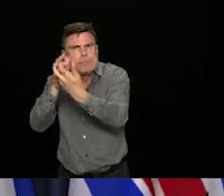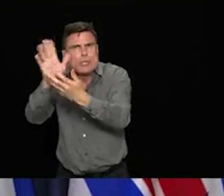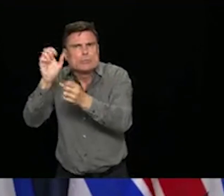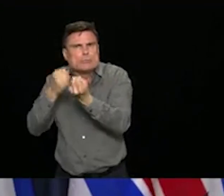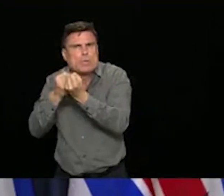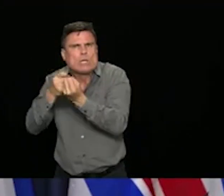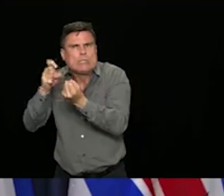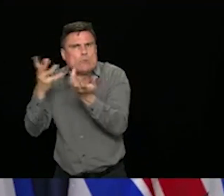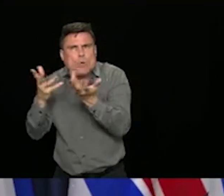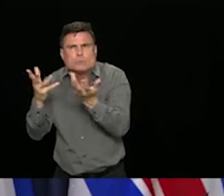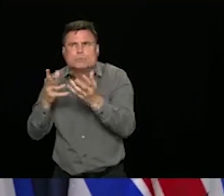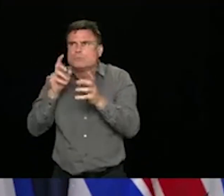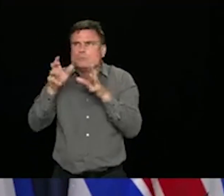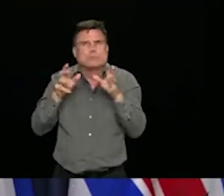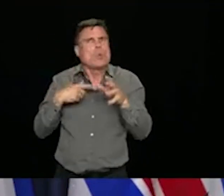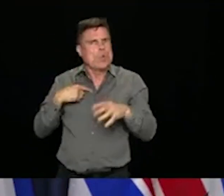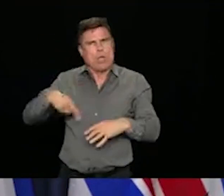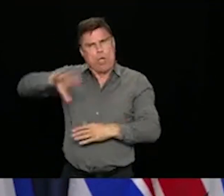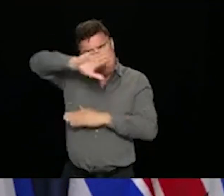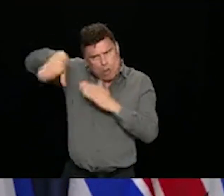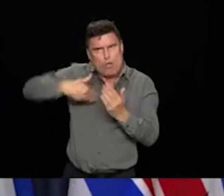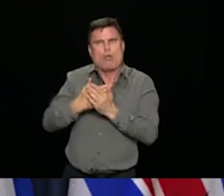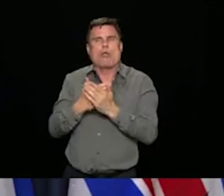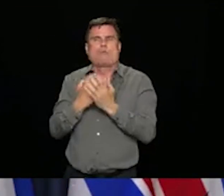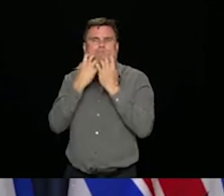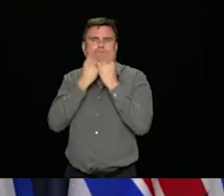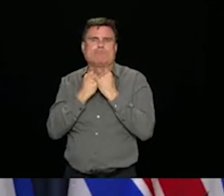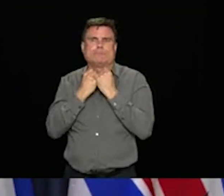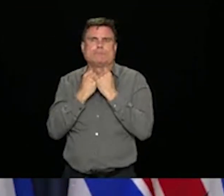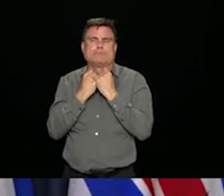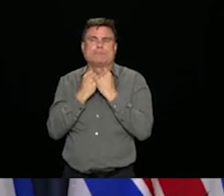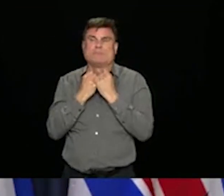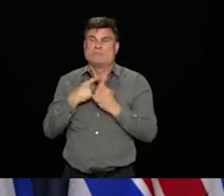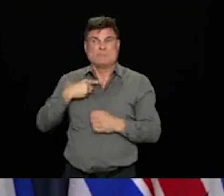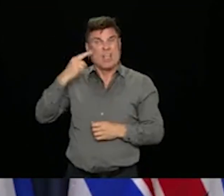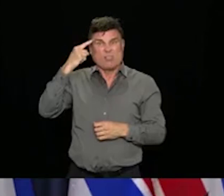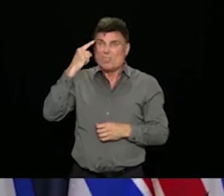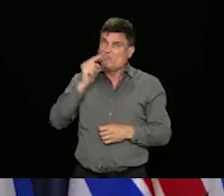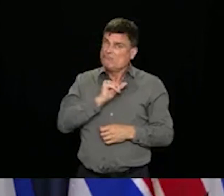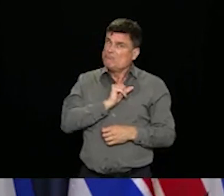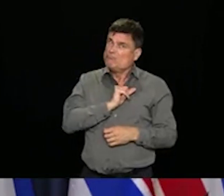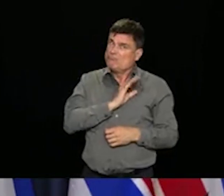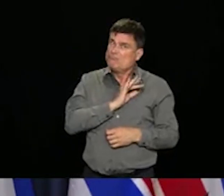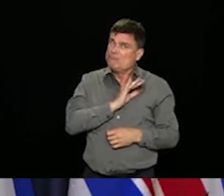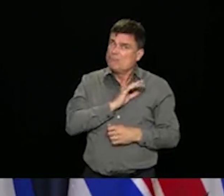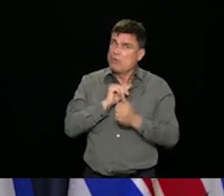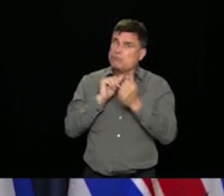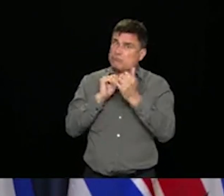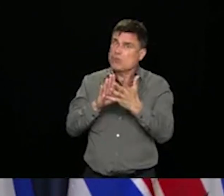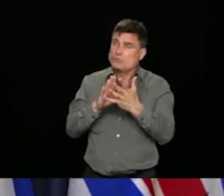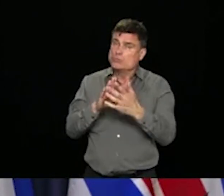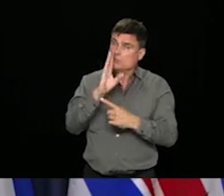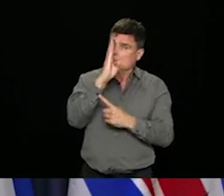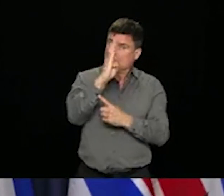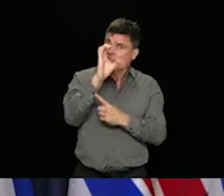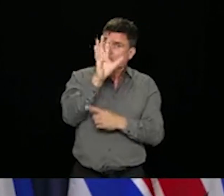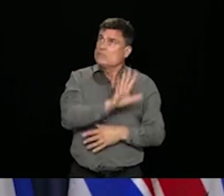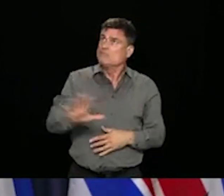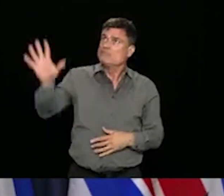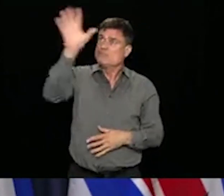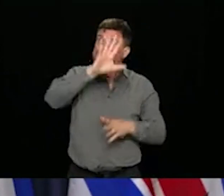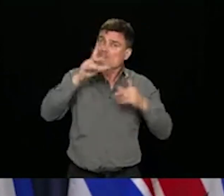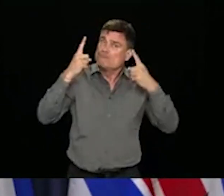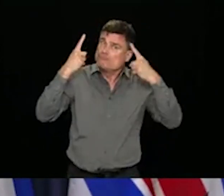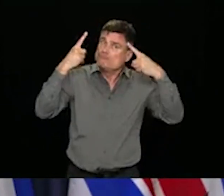the BC health system that Mr. Wilkinson and others will note, maybe even celebrate, which is that we